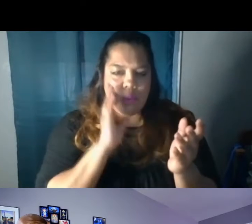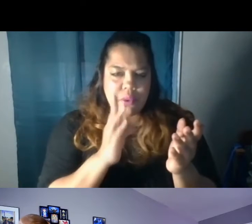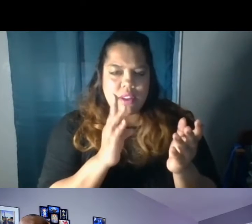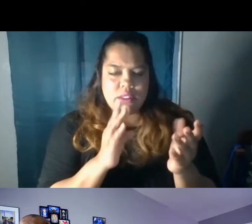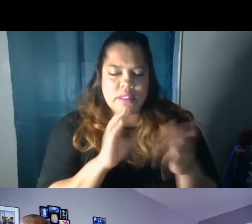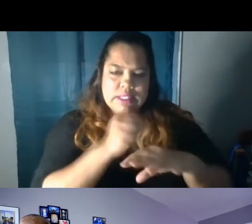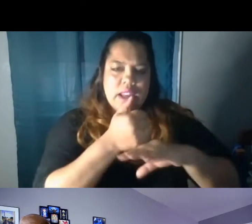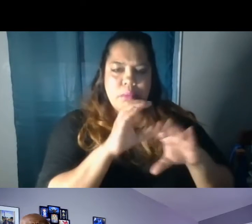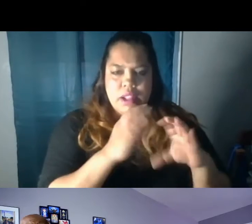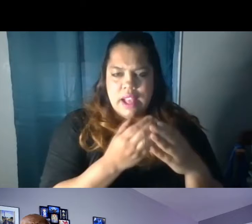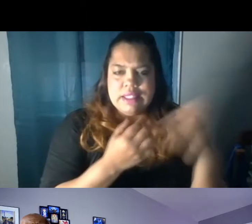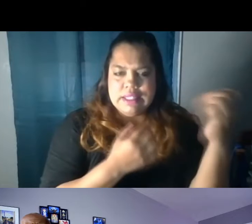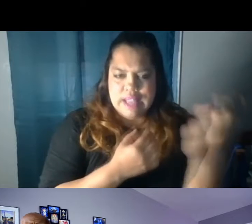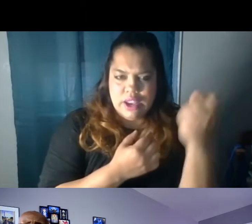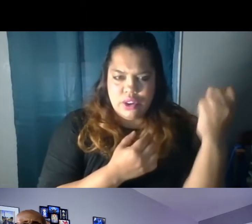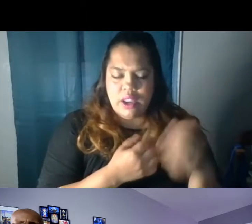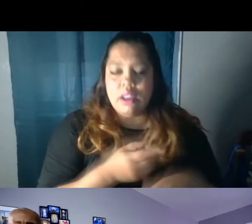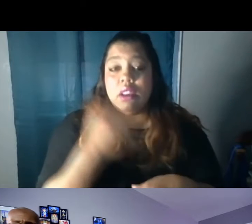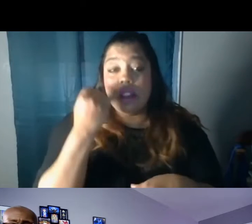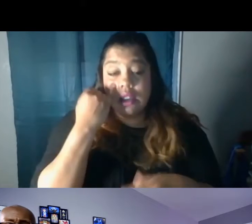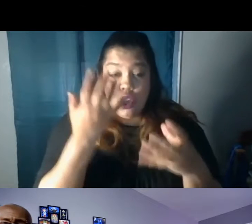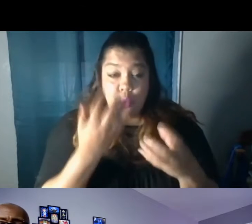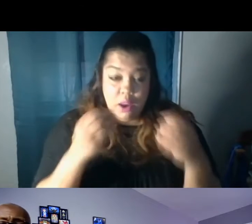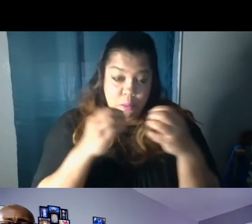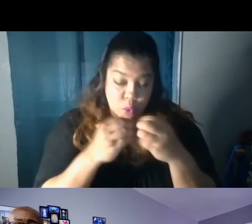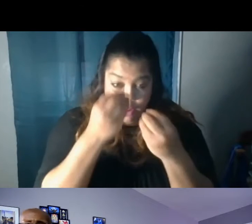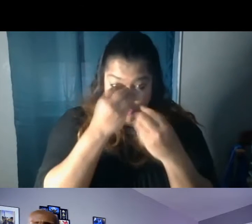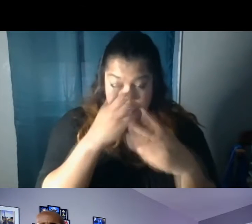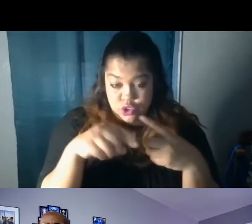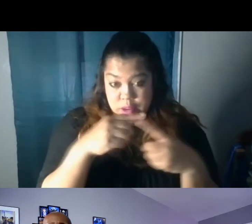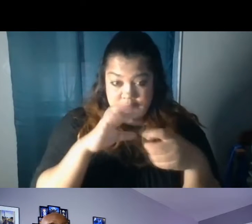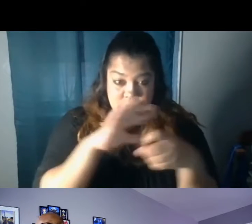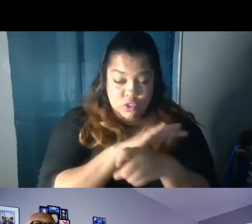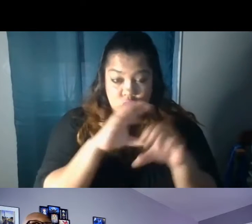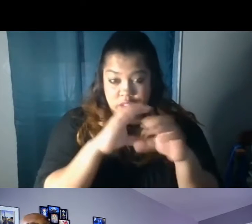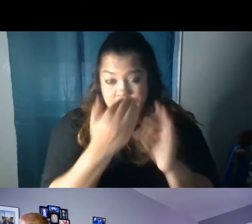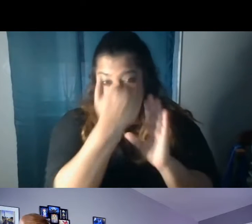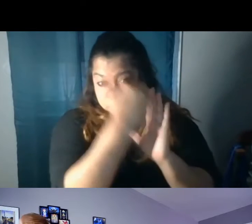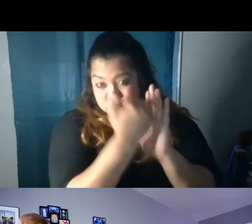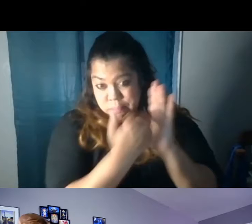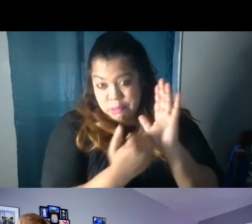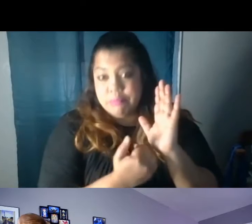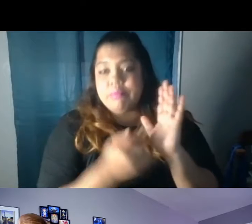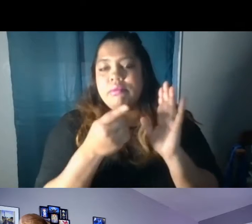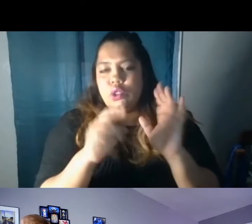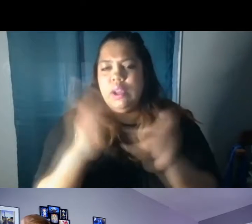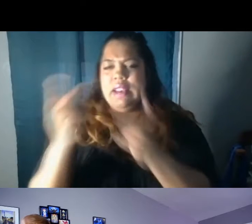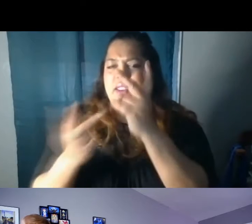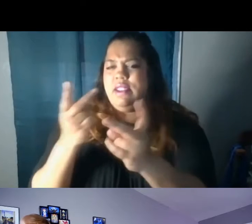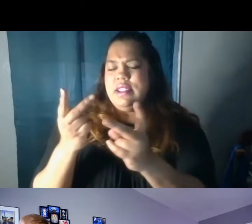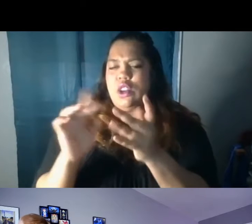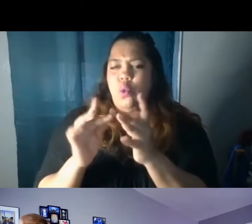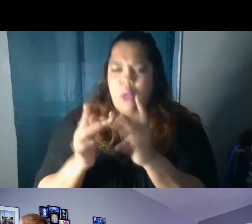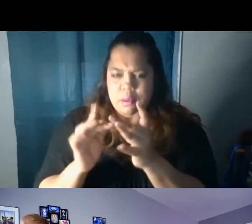cslgreaterbaltimore.org or cslgreaterbaltimore.com.